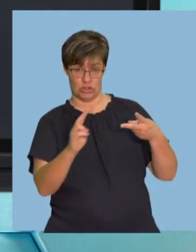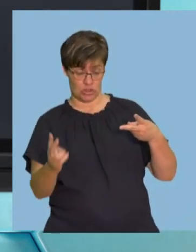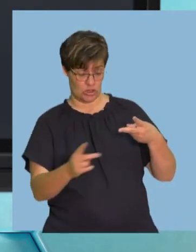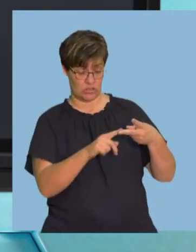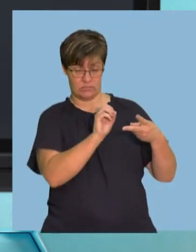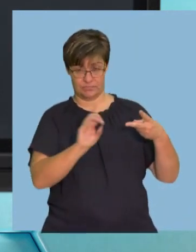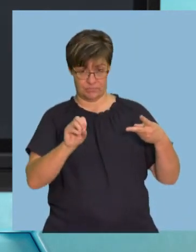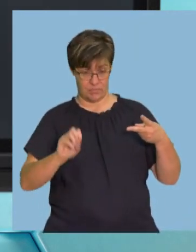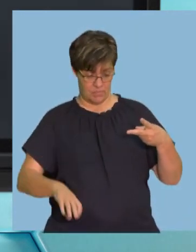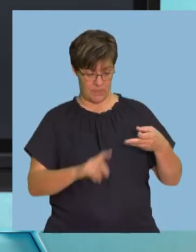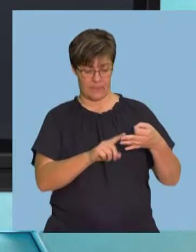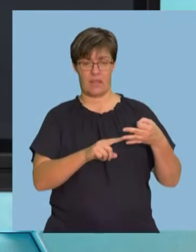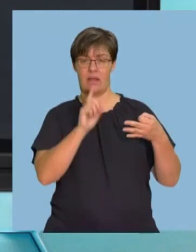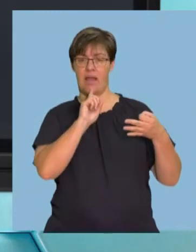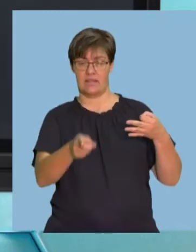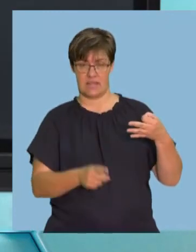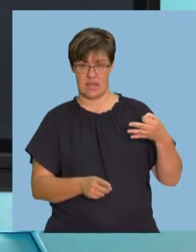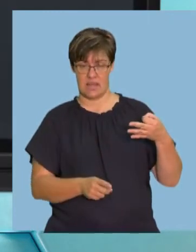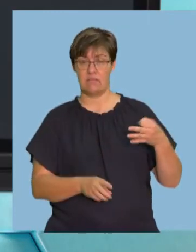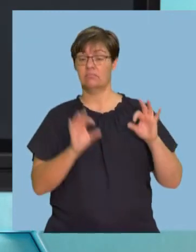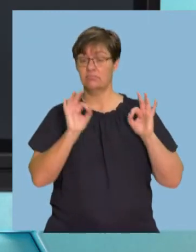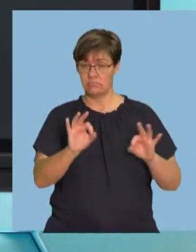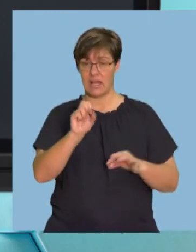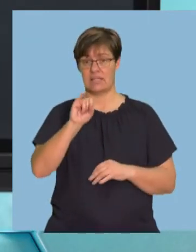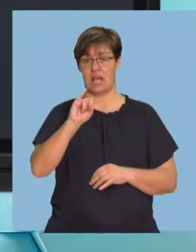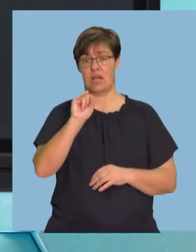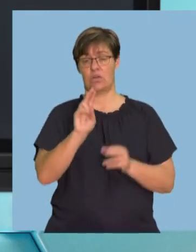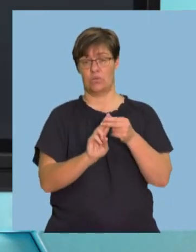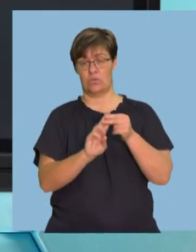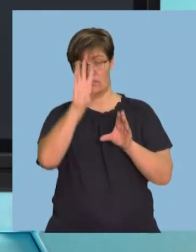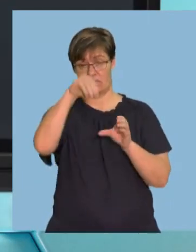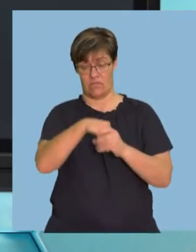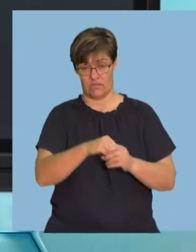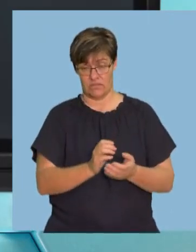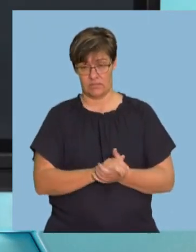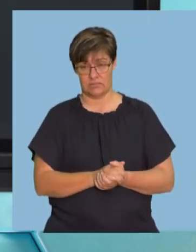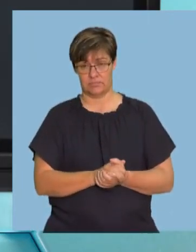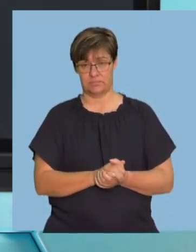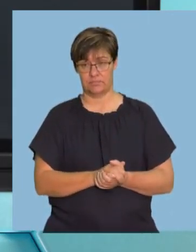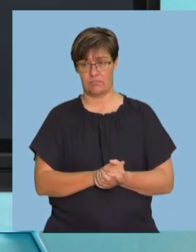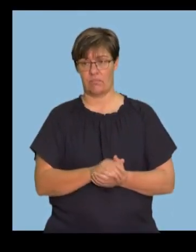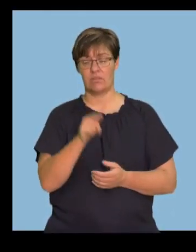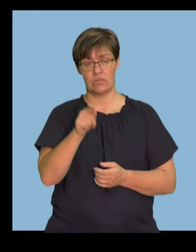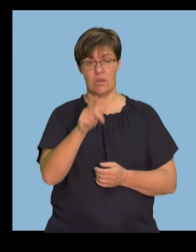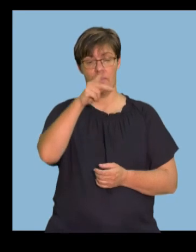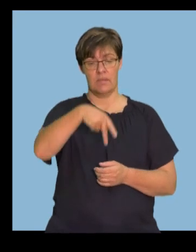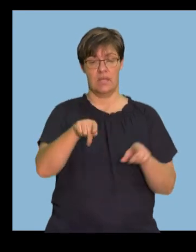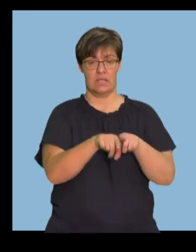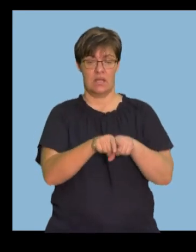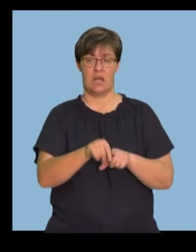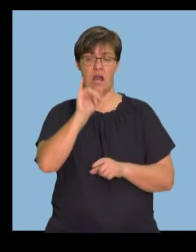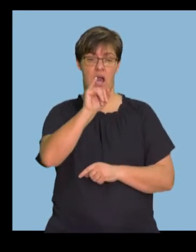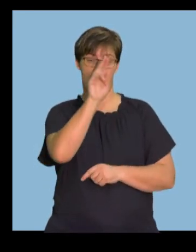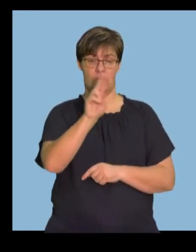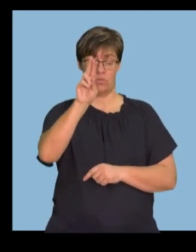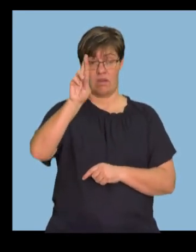do the substitution, and then give the answer, which should include the correct SI unit. Okay, so in this case, P